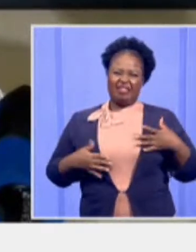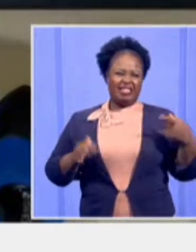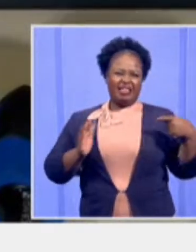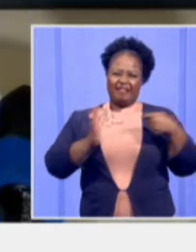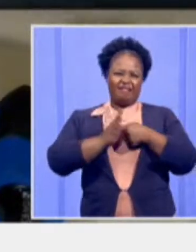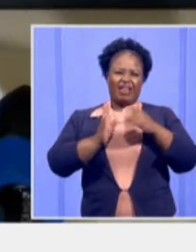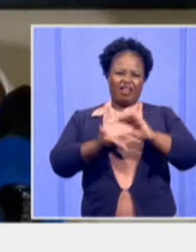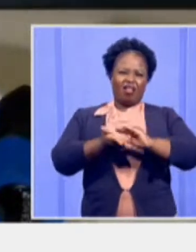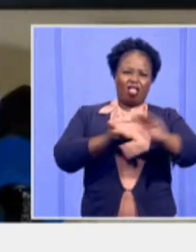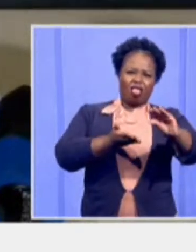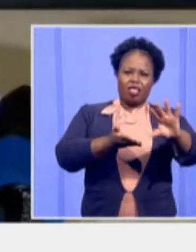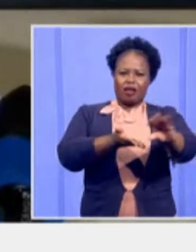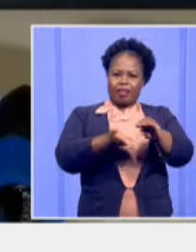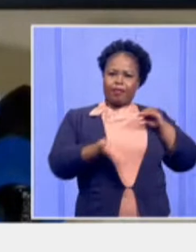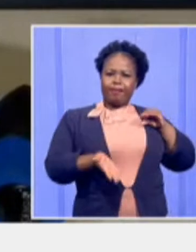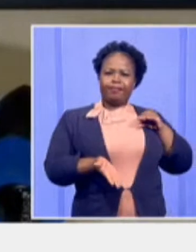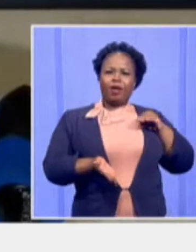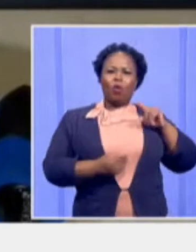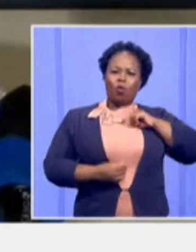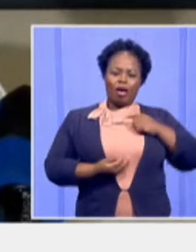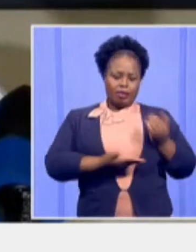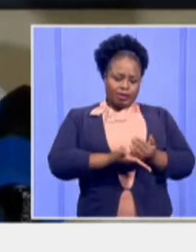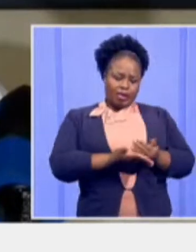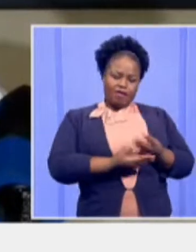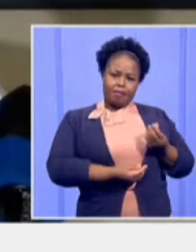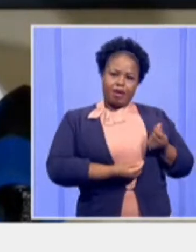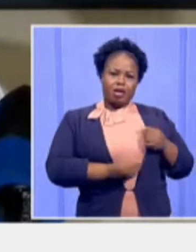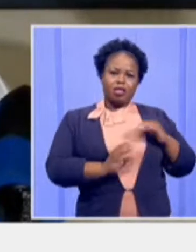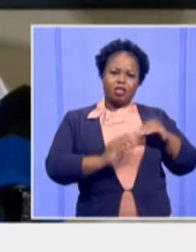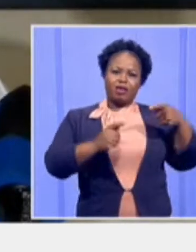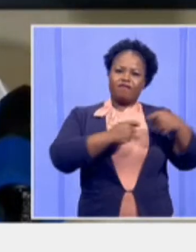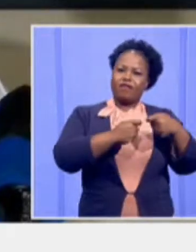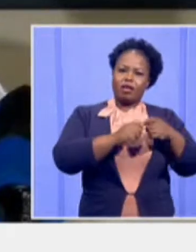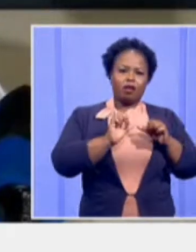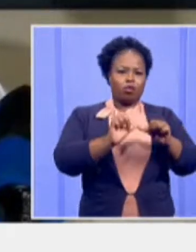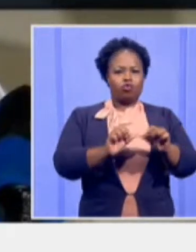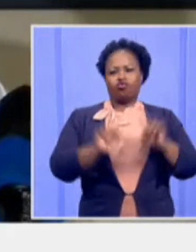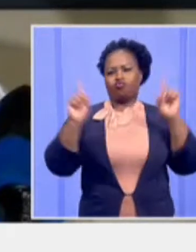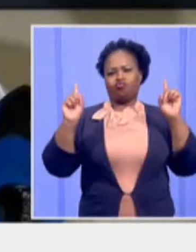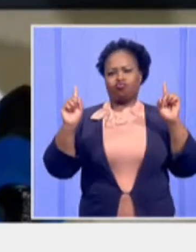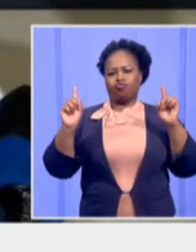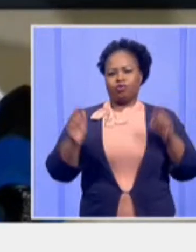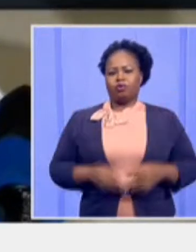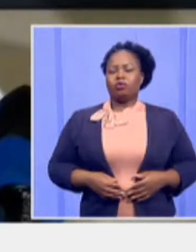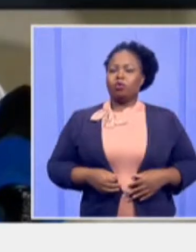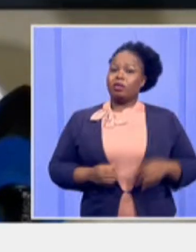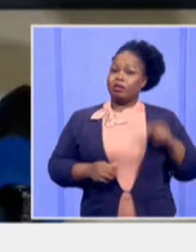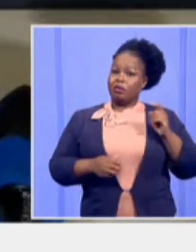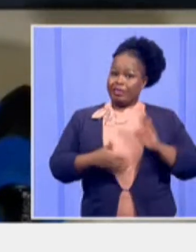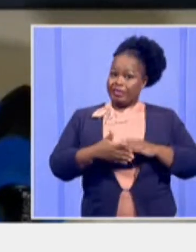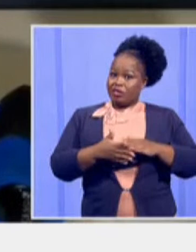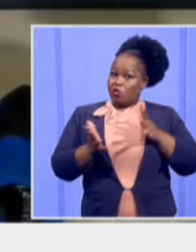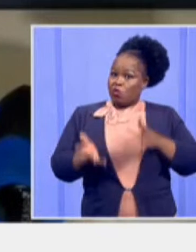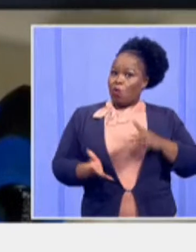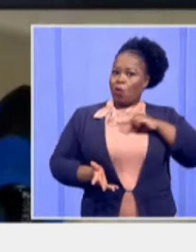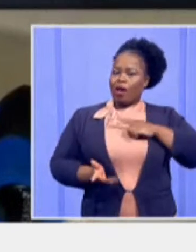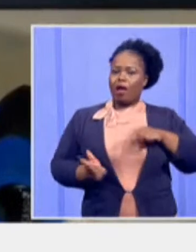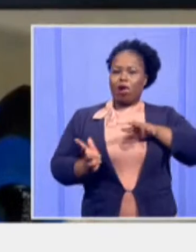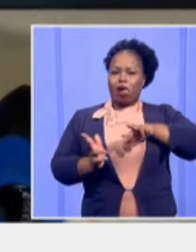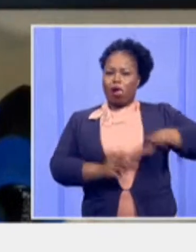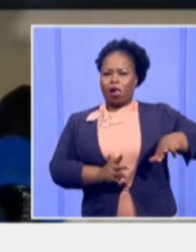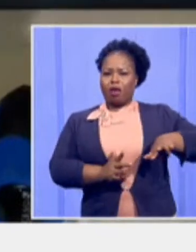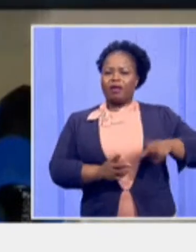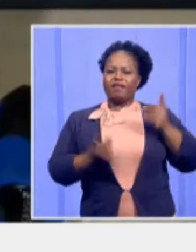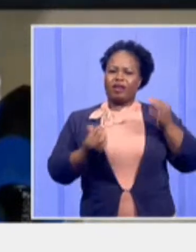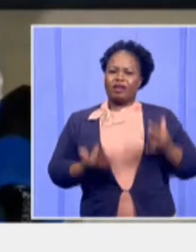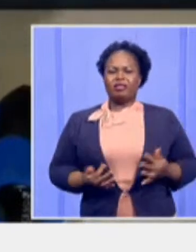students so that they can save revenue. So that those are the causes of financial exclusion. And